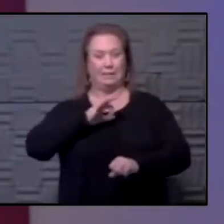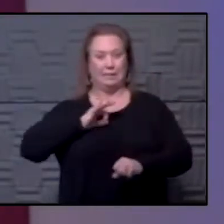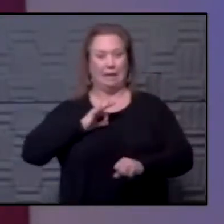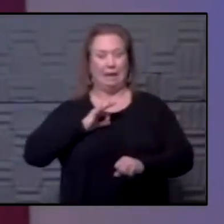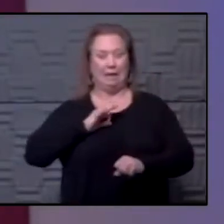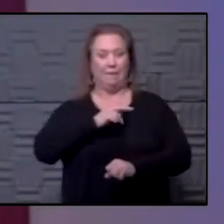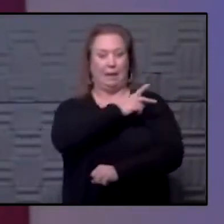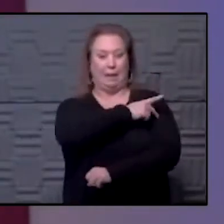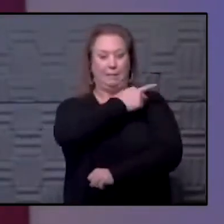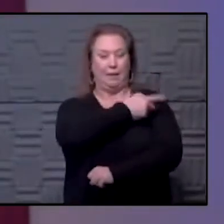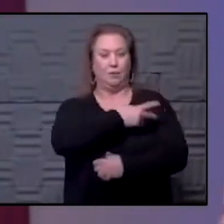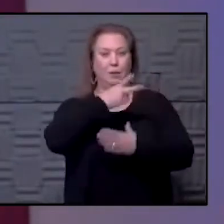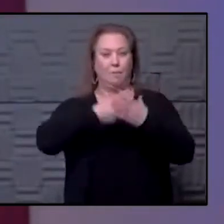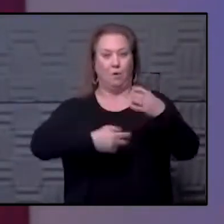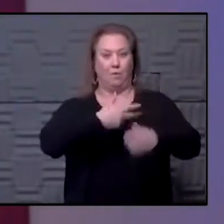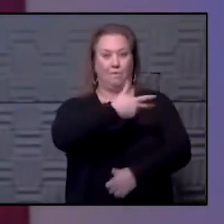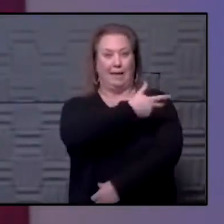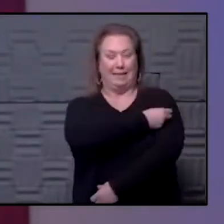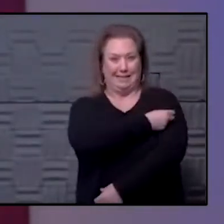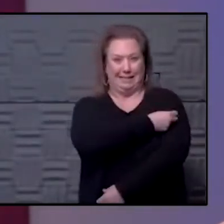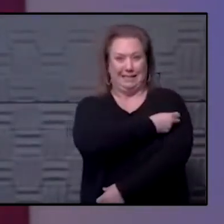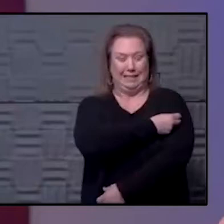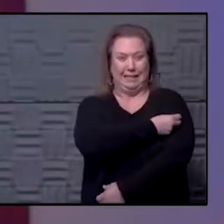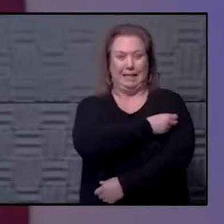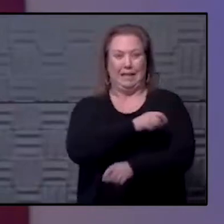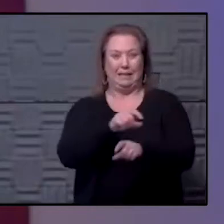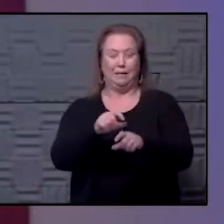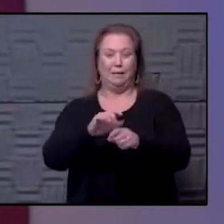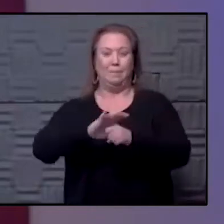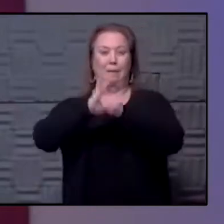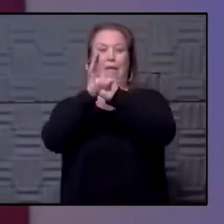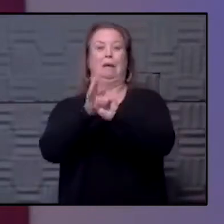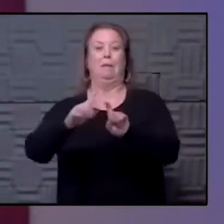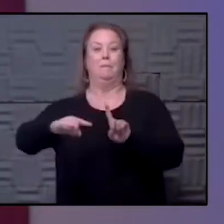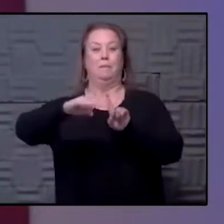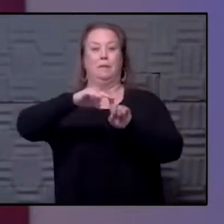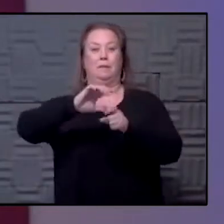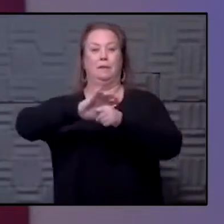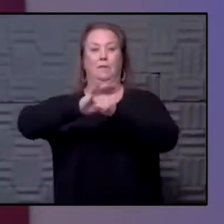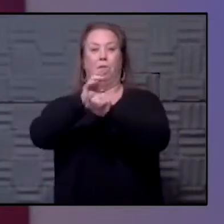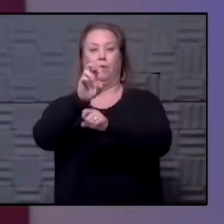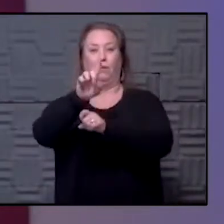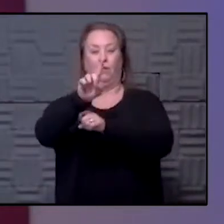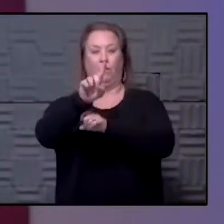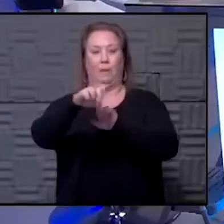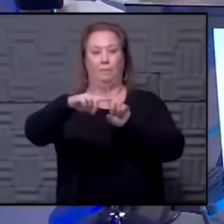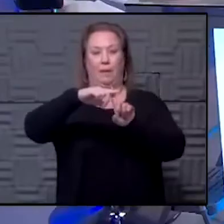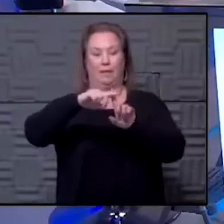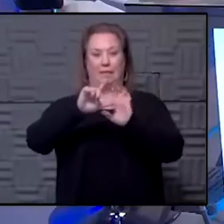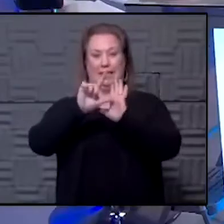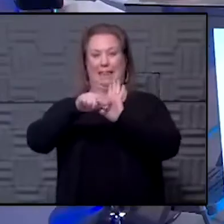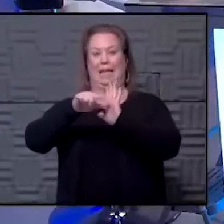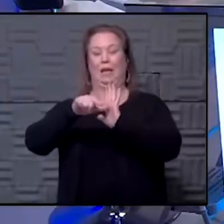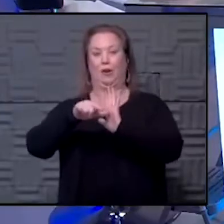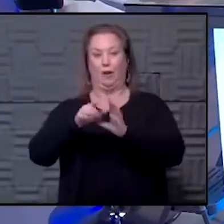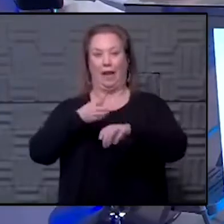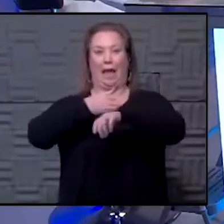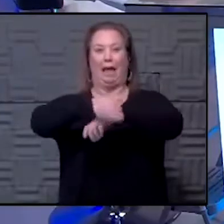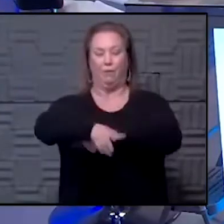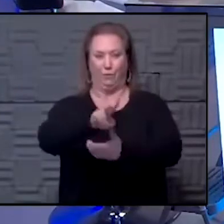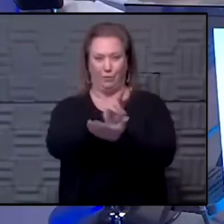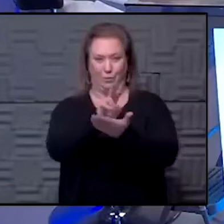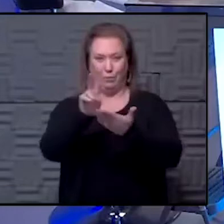received both doses of vaccine and also turned out to be COVID positive. So COVID positive later, even after 2